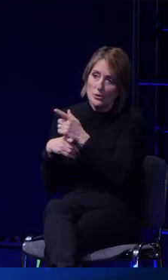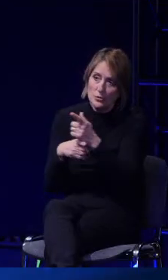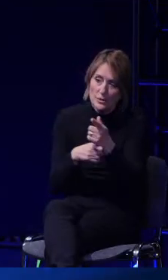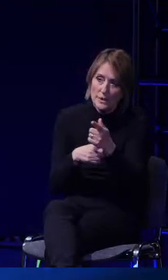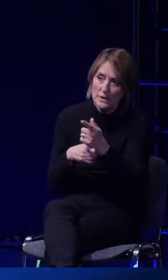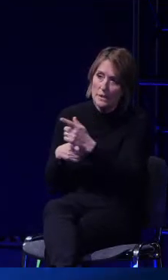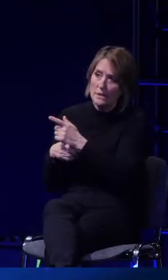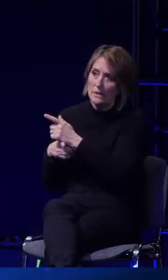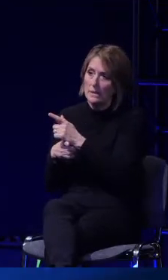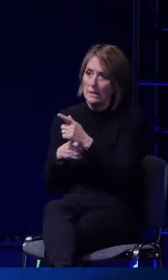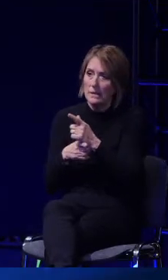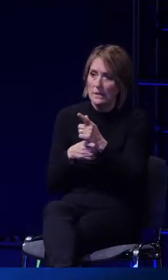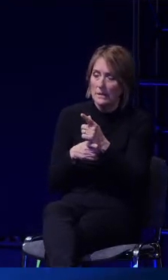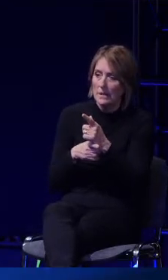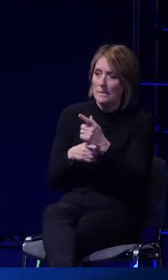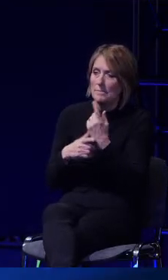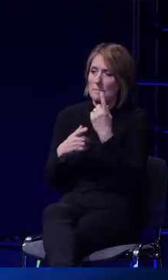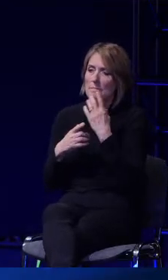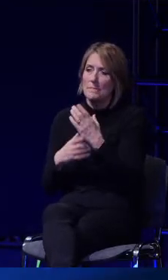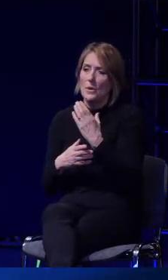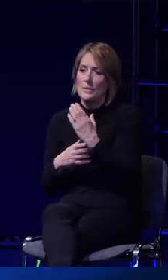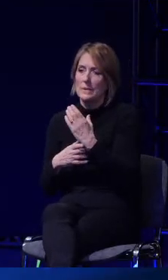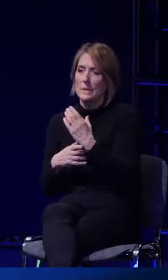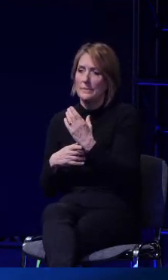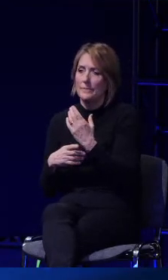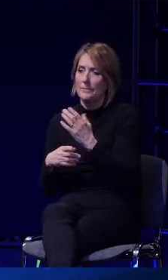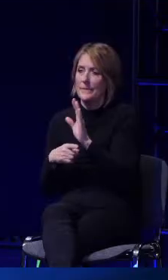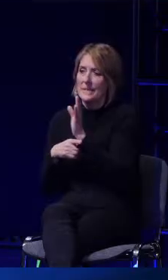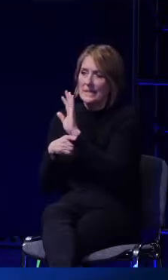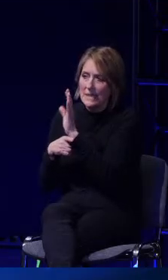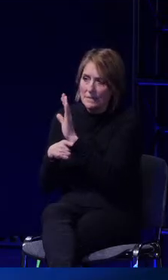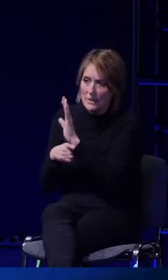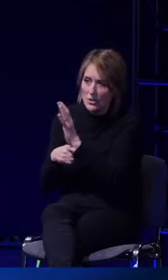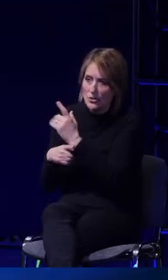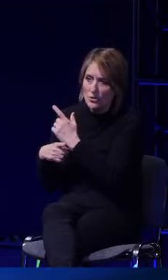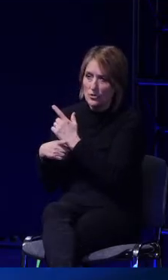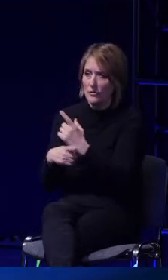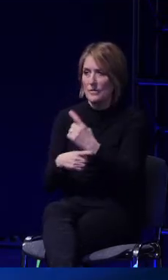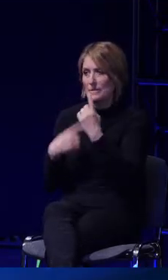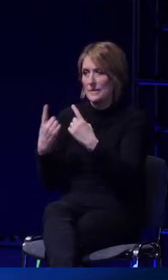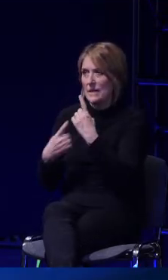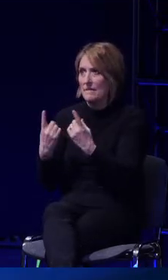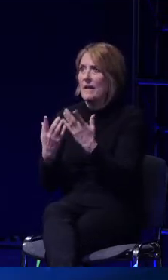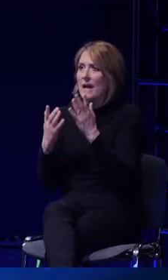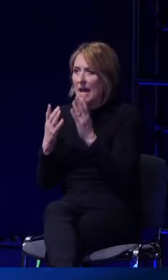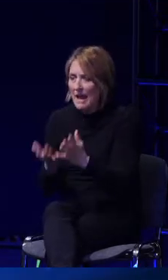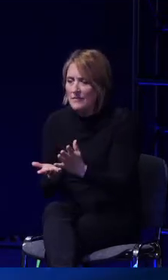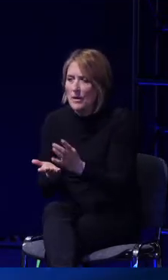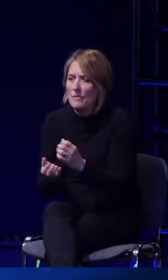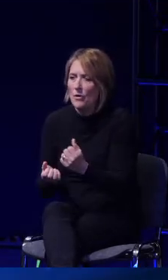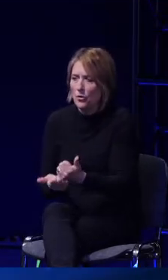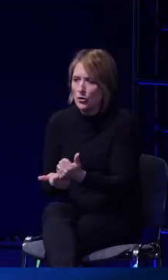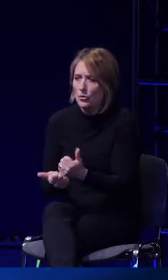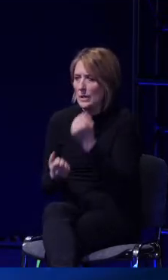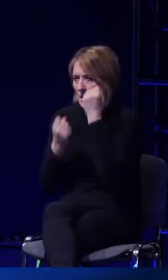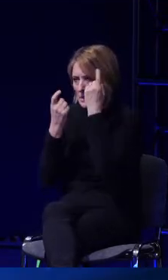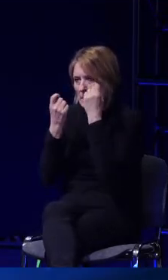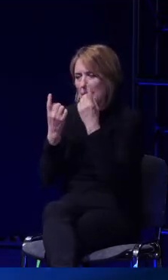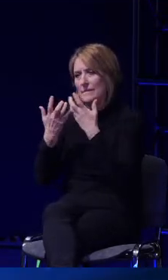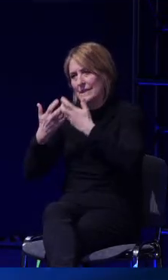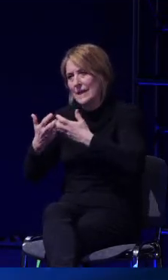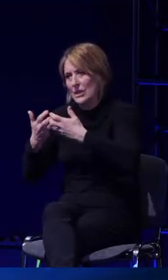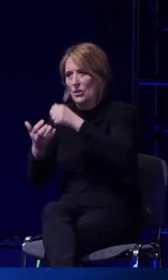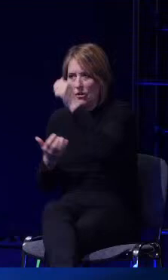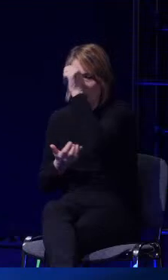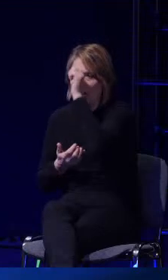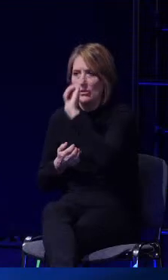film, cinematographers would have a really fundamental understanding of like film stocks and processing and that kind of technical knowledge. And I